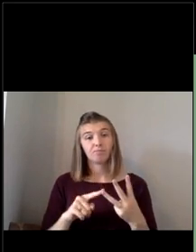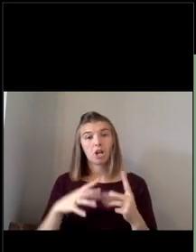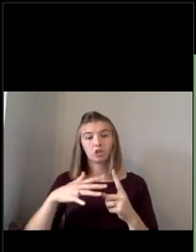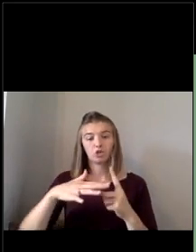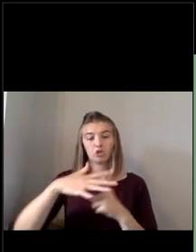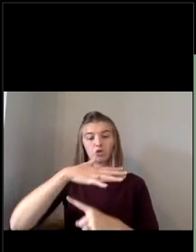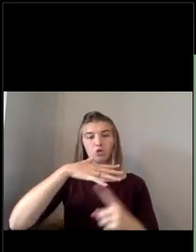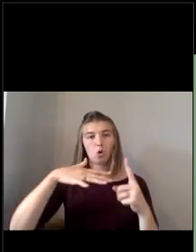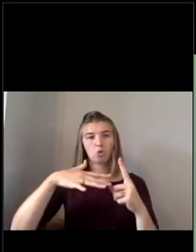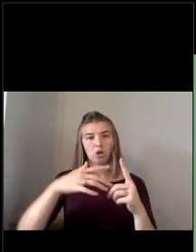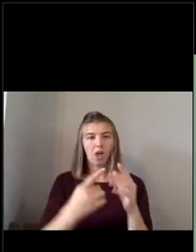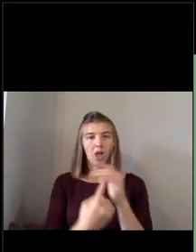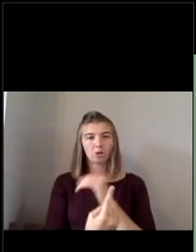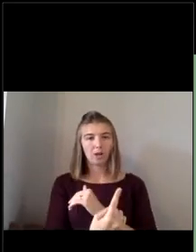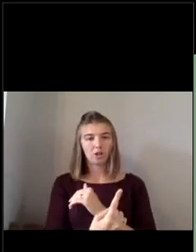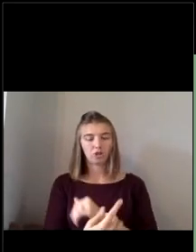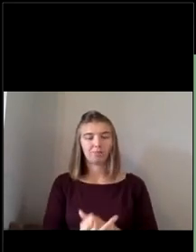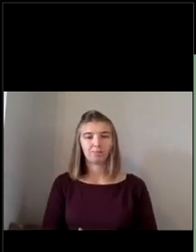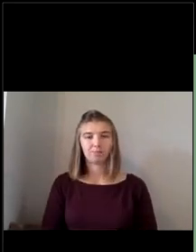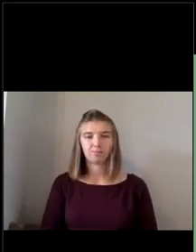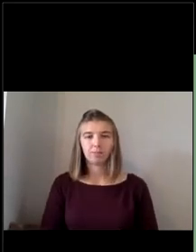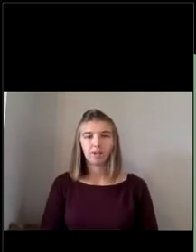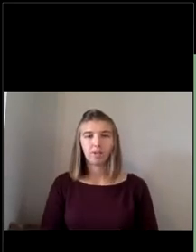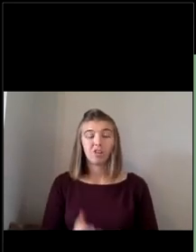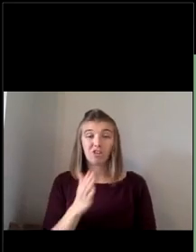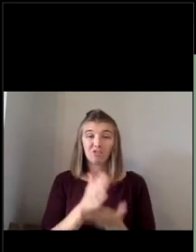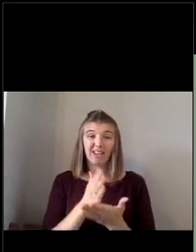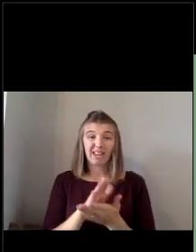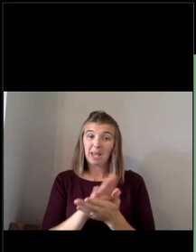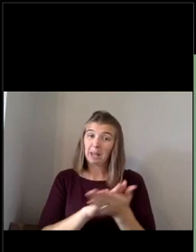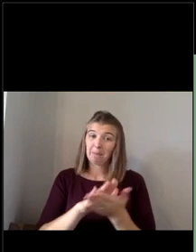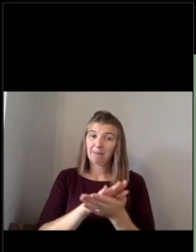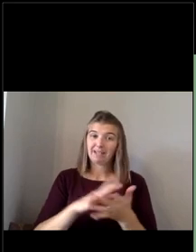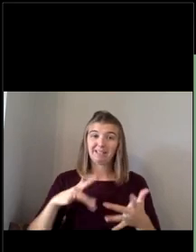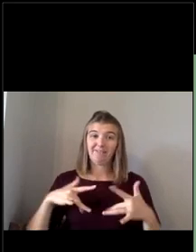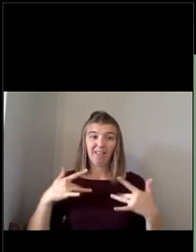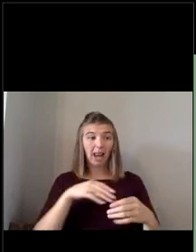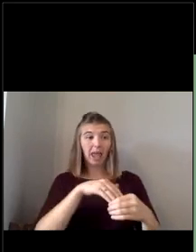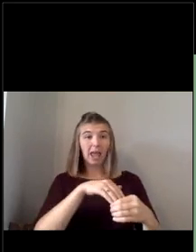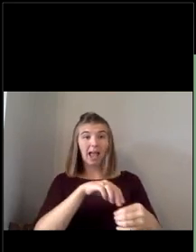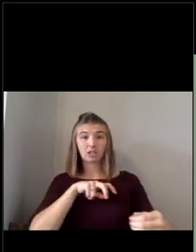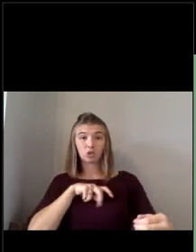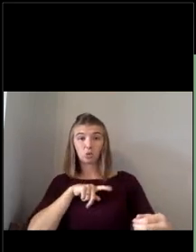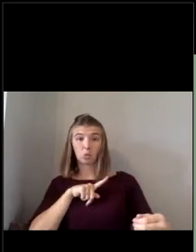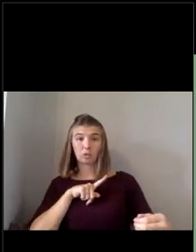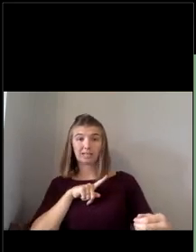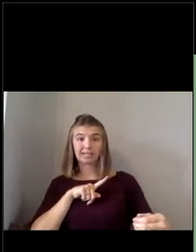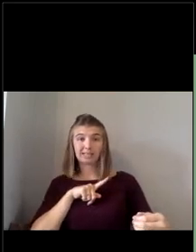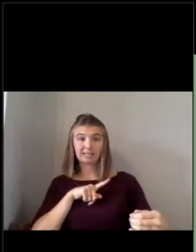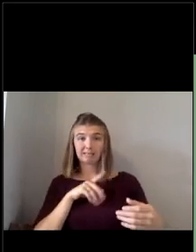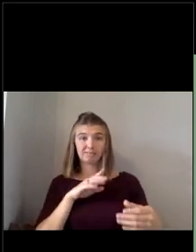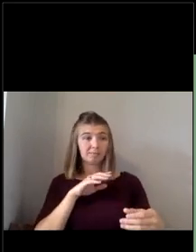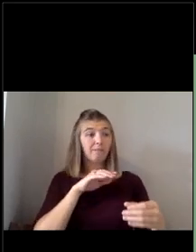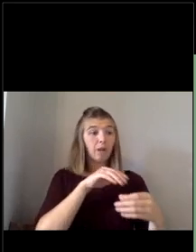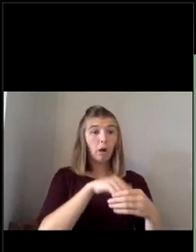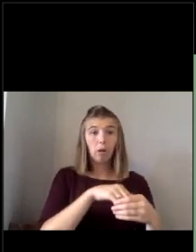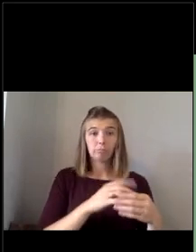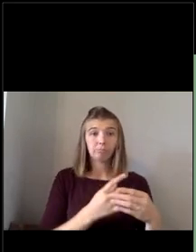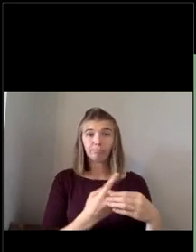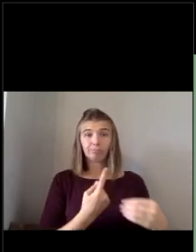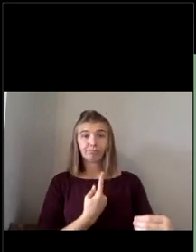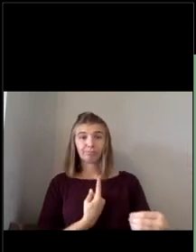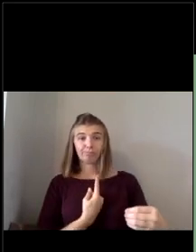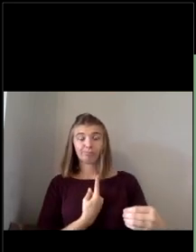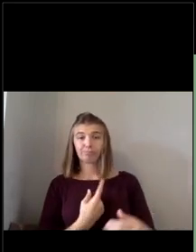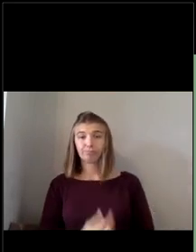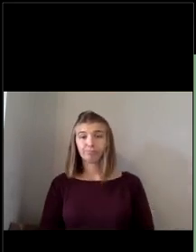this really is the feeling of exclusion from supportive networks, the feeling of being invisible, receiving little or no